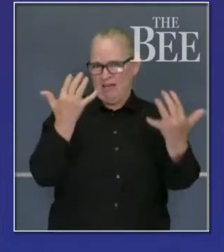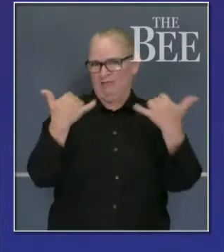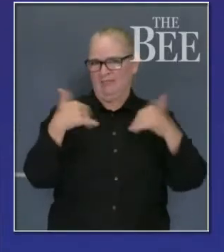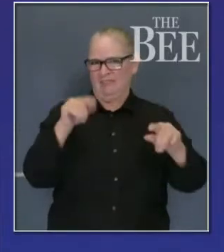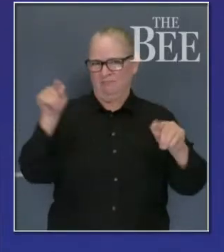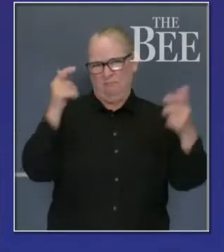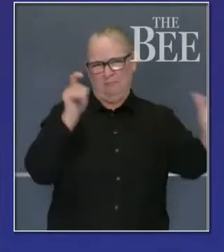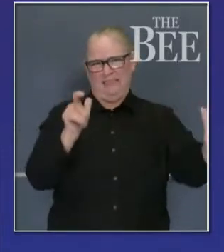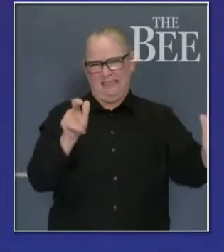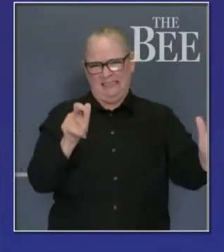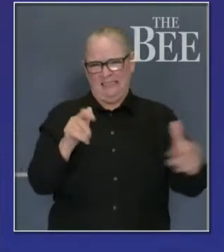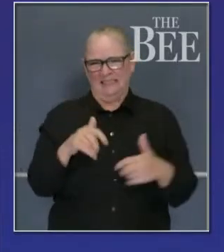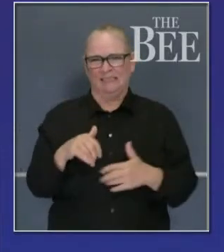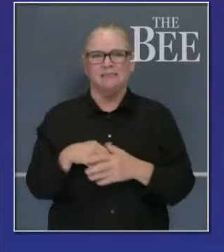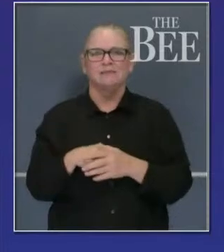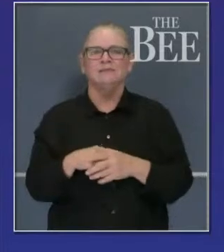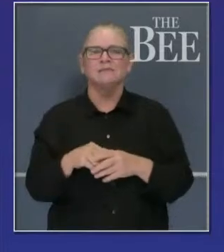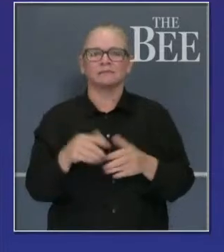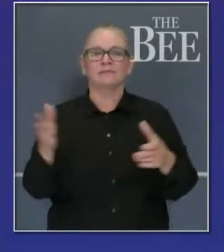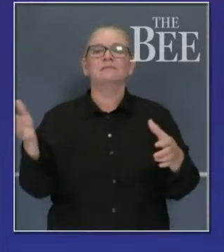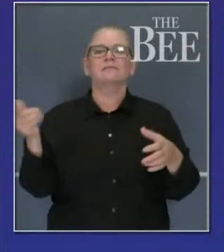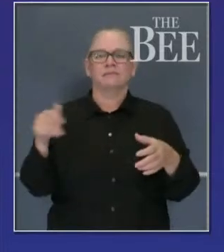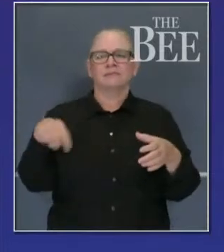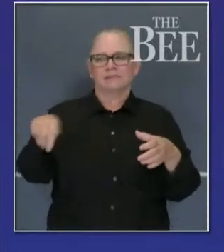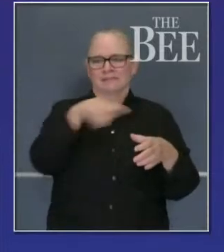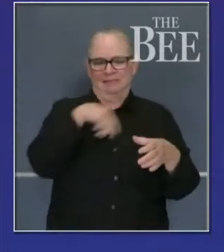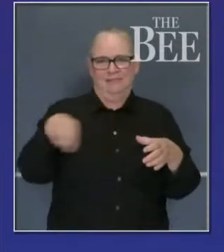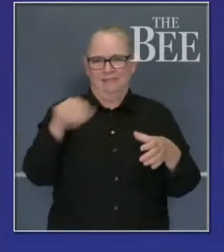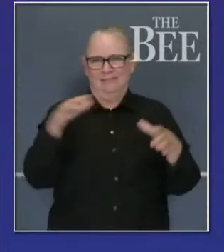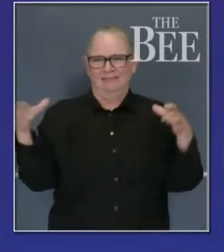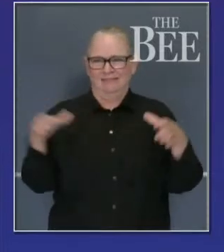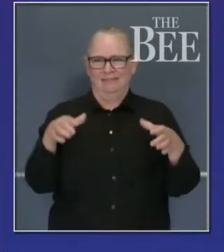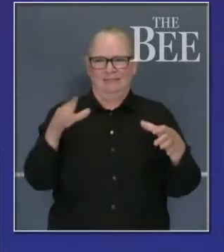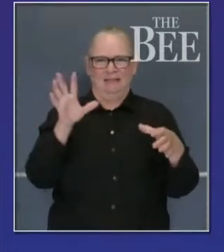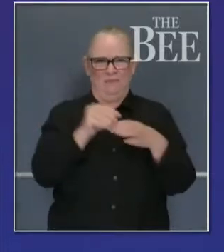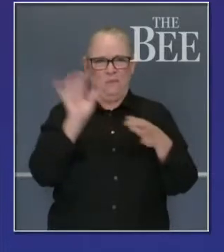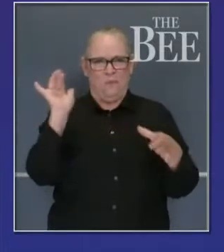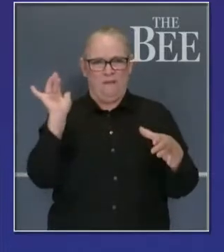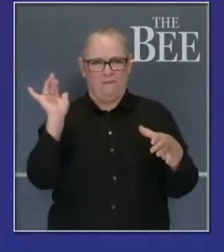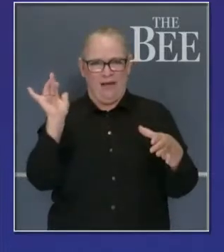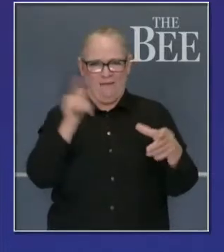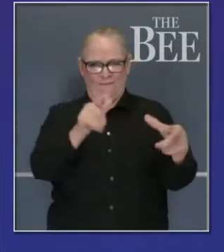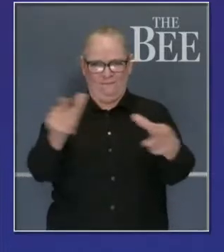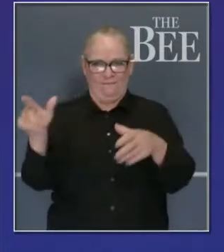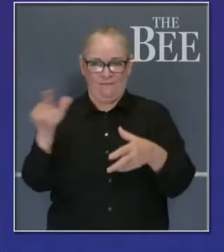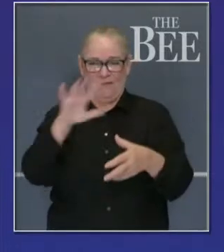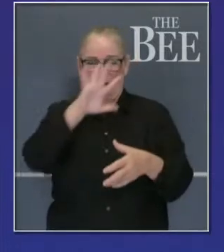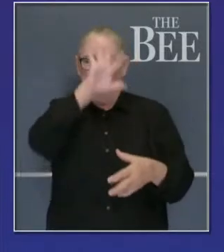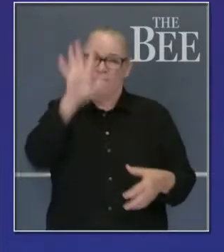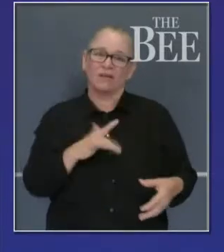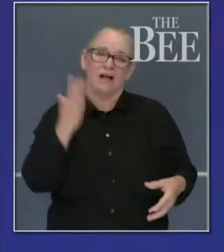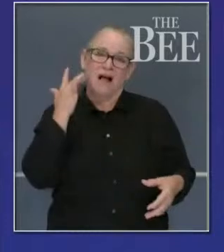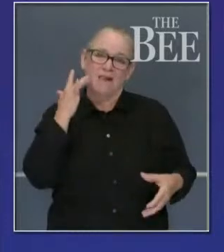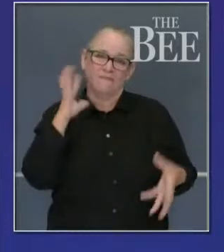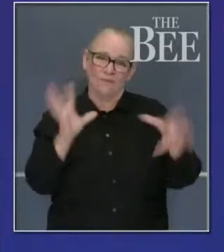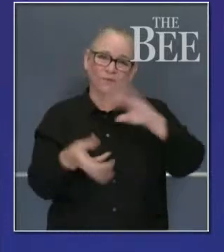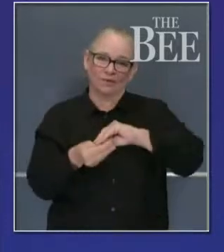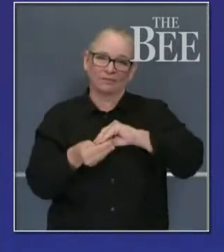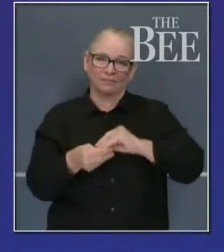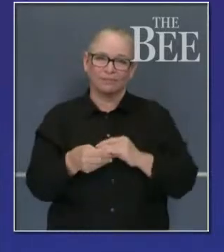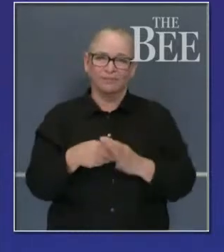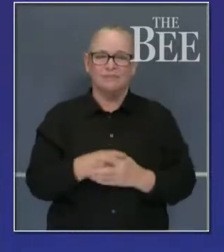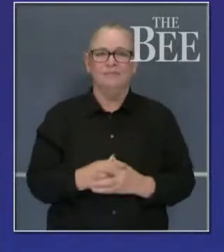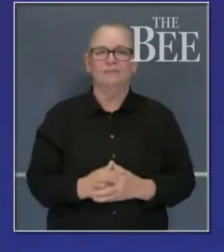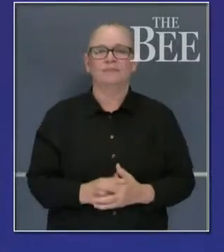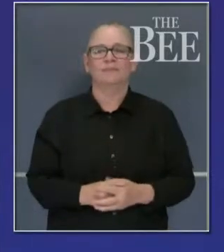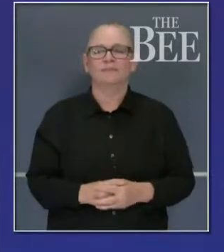fires, 1,100 just in the last 30 days of fire starts. A lot of them start to converge together in larger complexes.